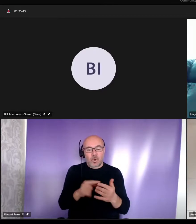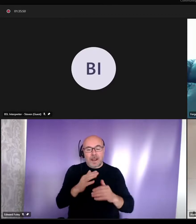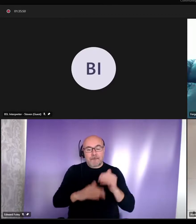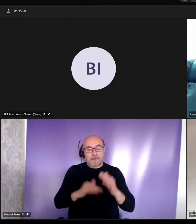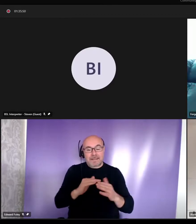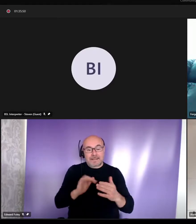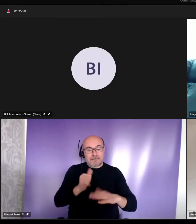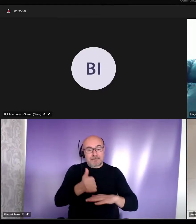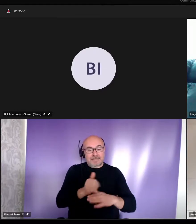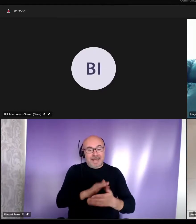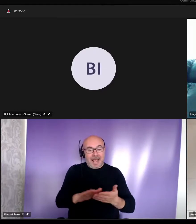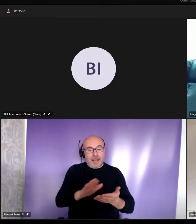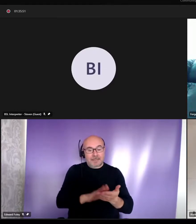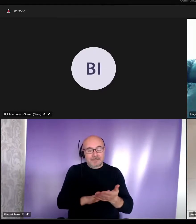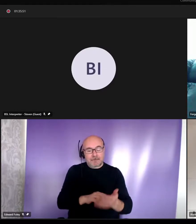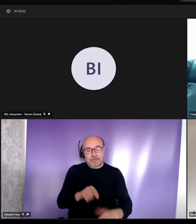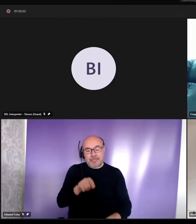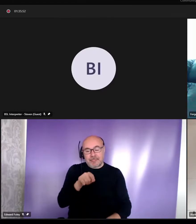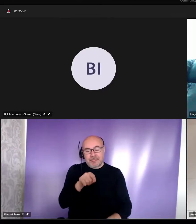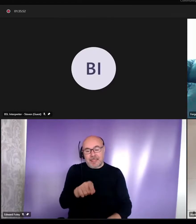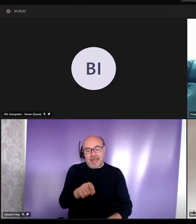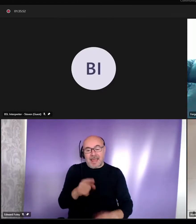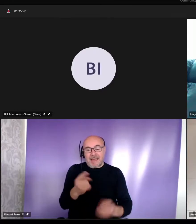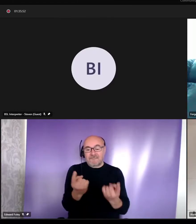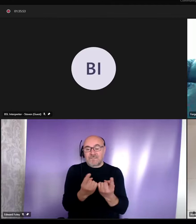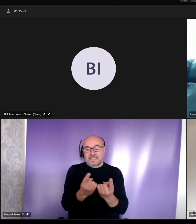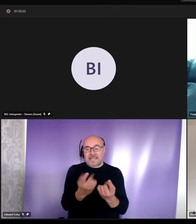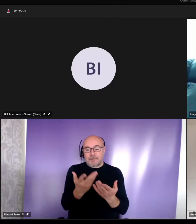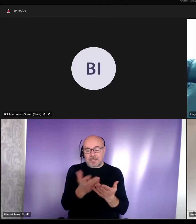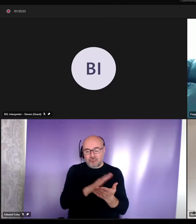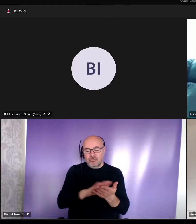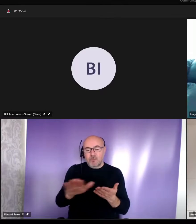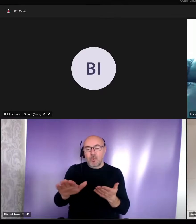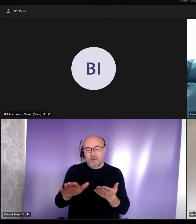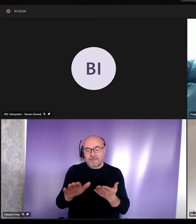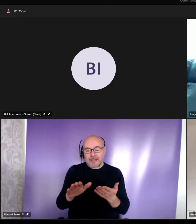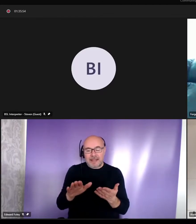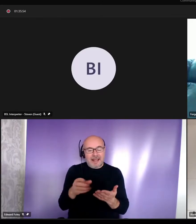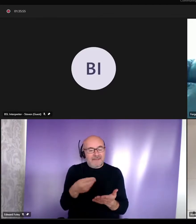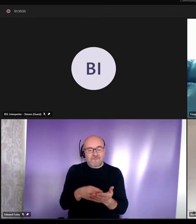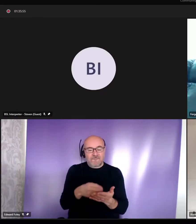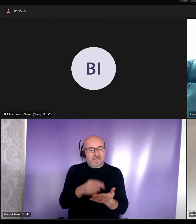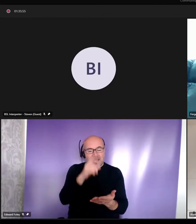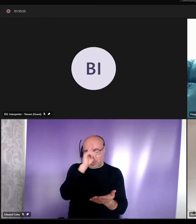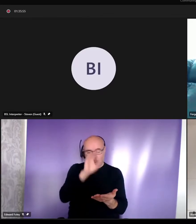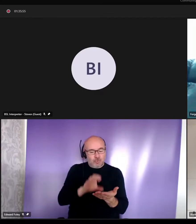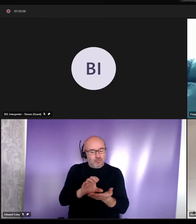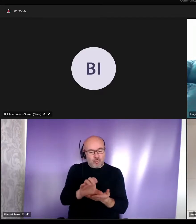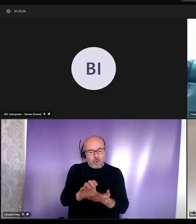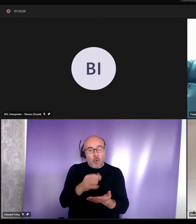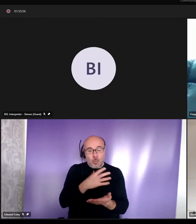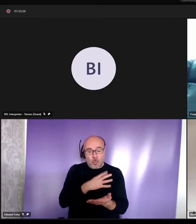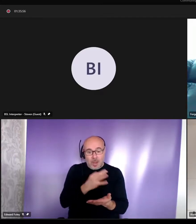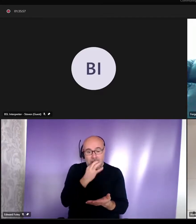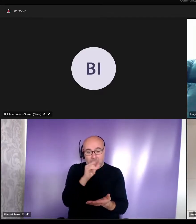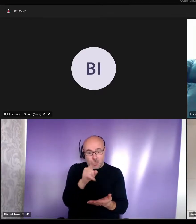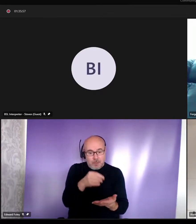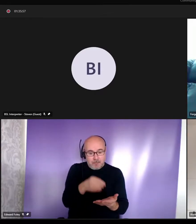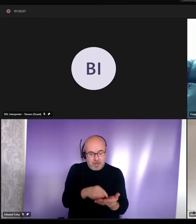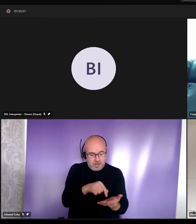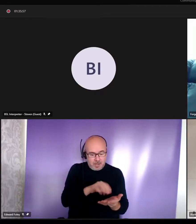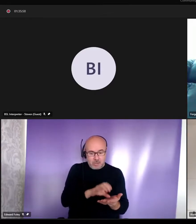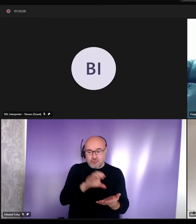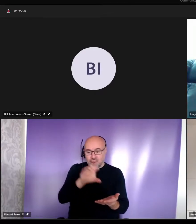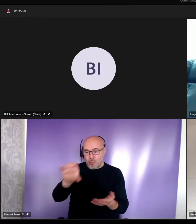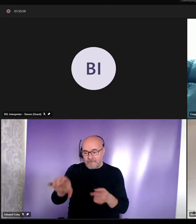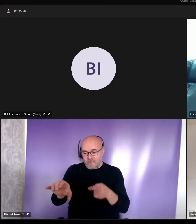community facilities was removed from that particular building. Funding couldn't be used, so we're asking to roll it forward for a further phase